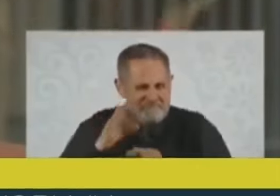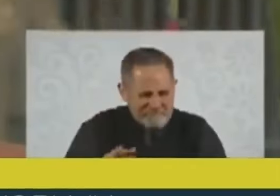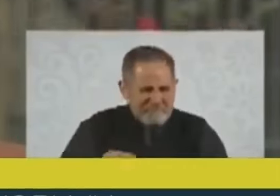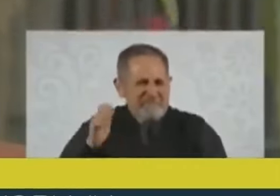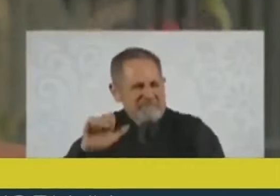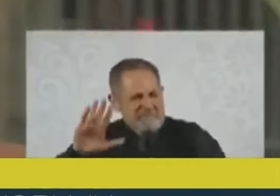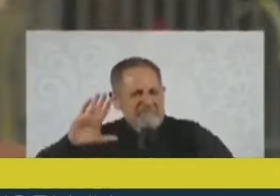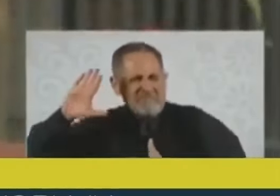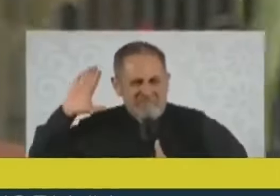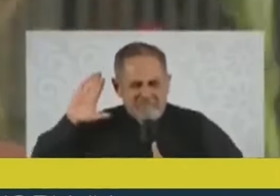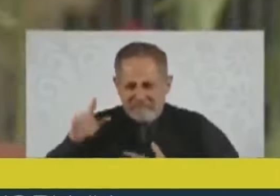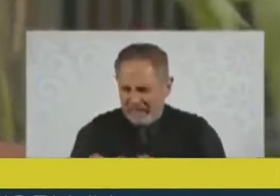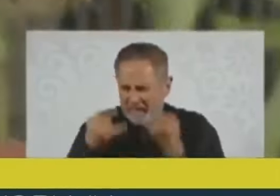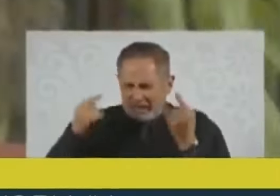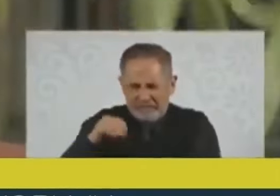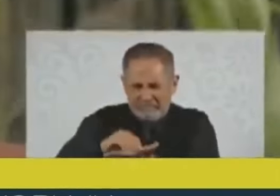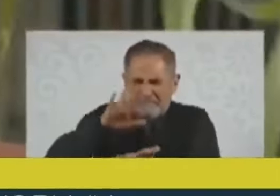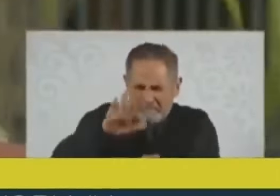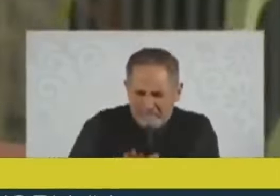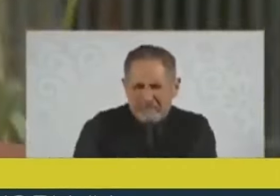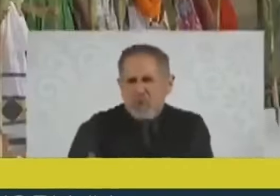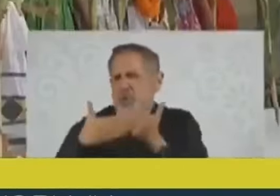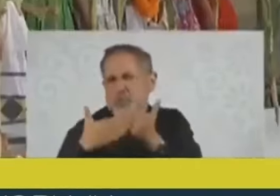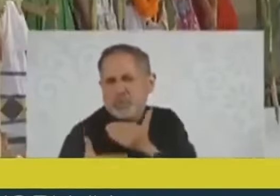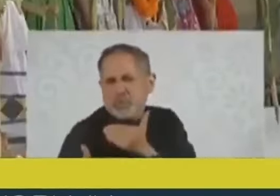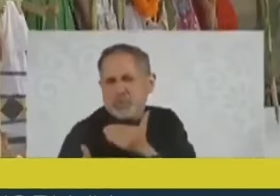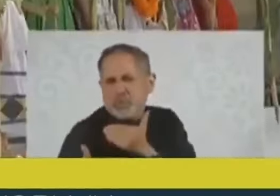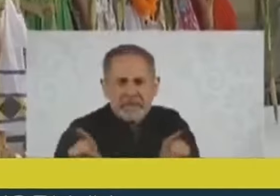to keep making history.